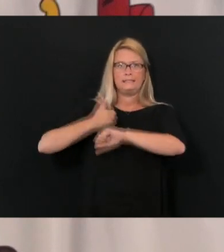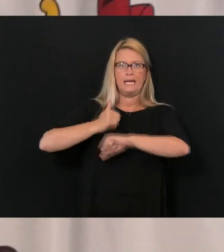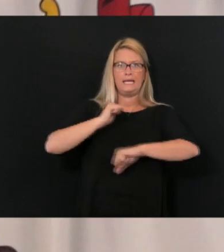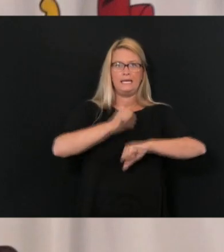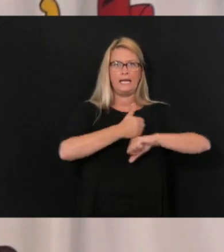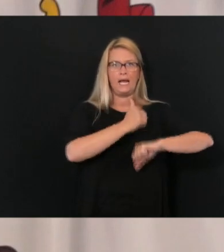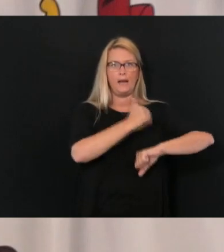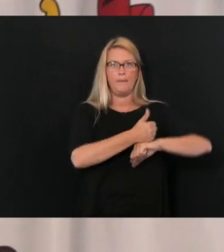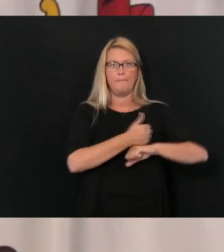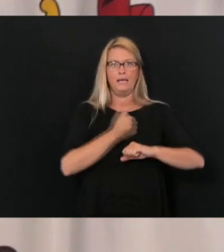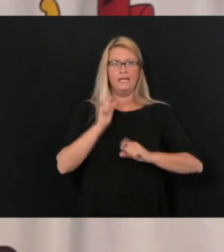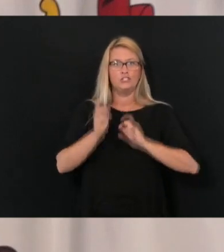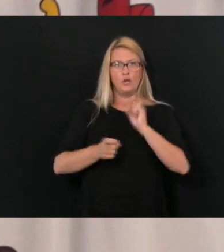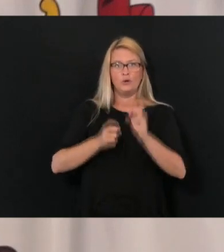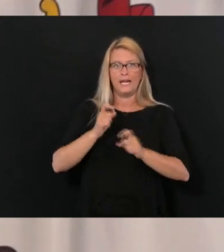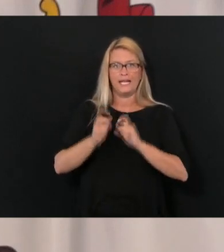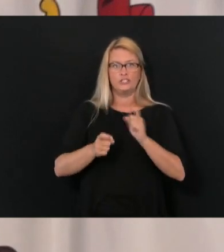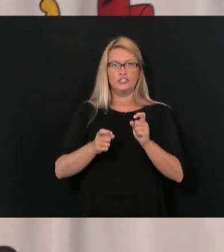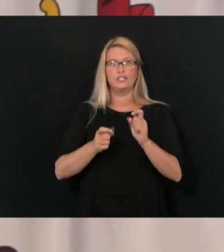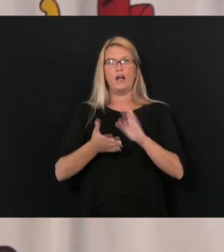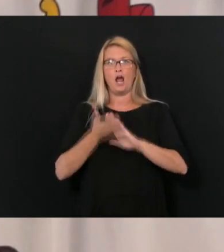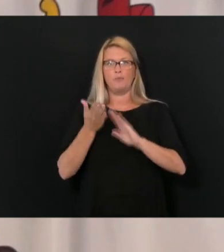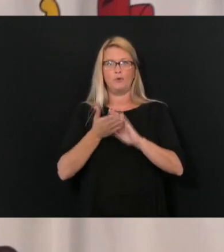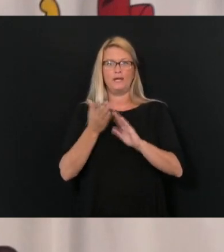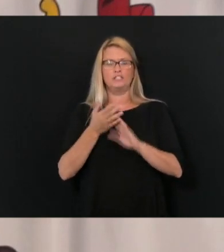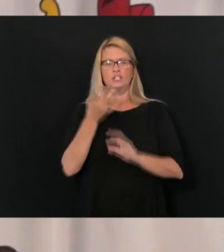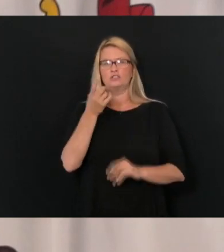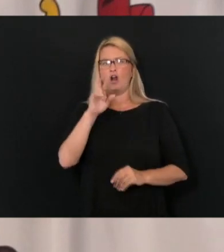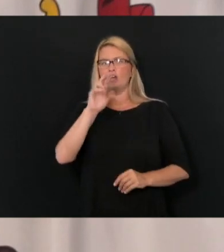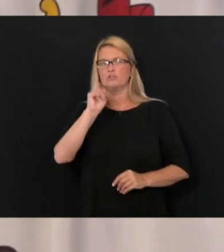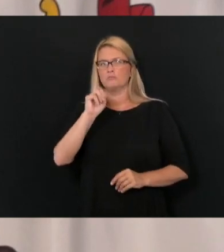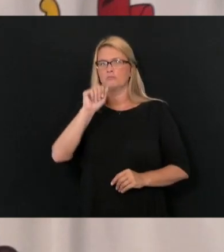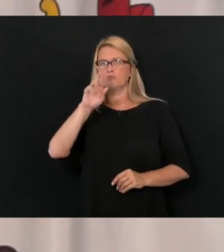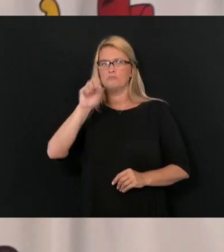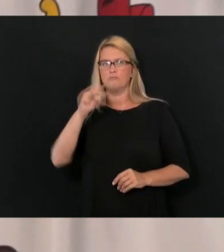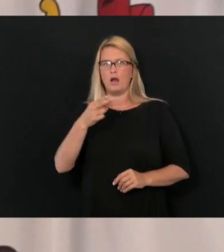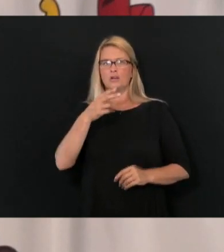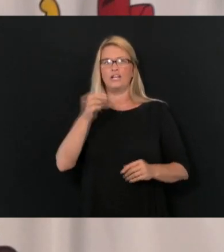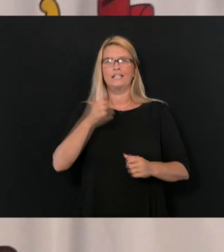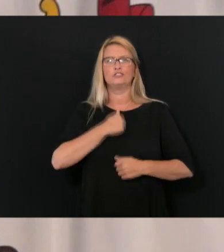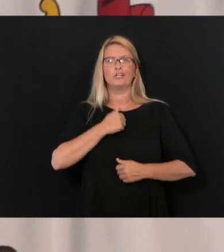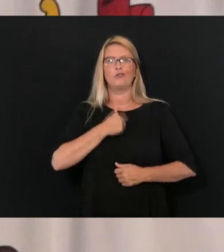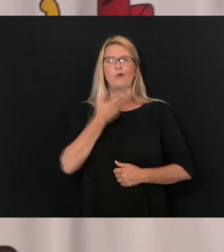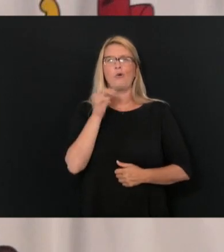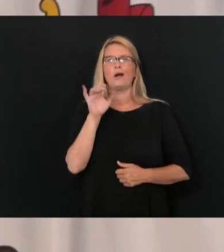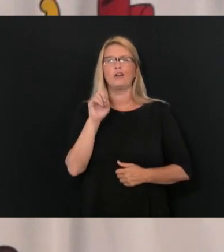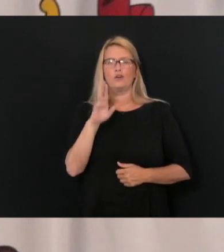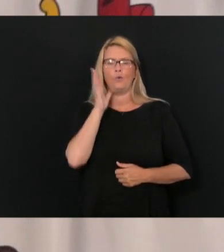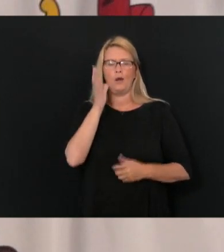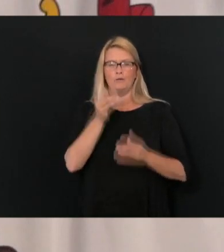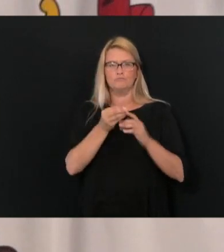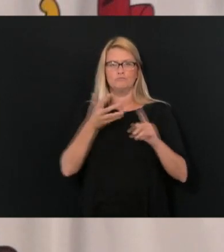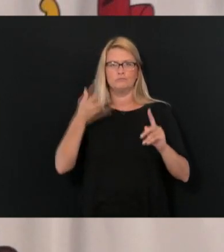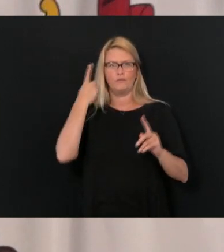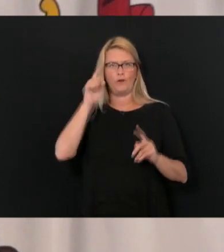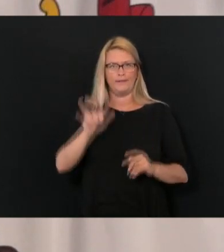operation in West Virginia for a while, and Dr. Marsh and General Hoyer will be talking to you more about that.